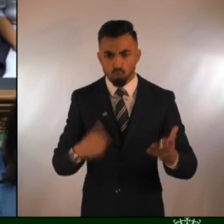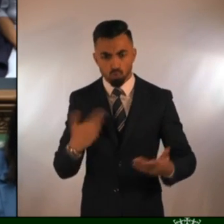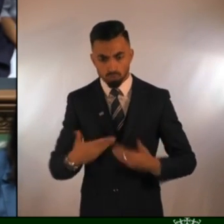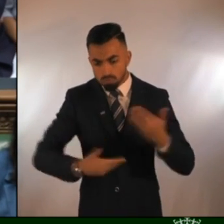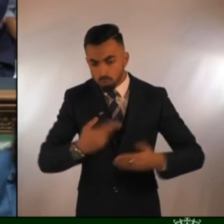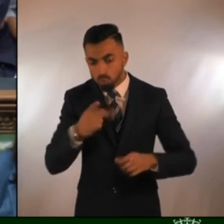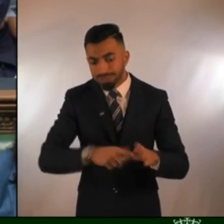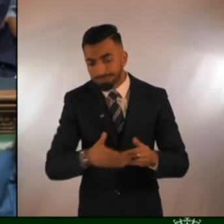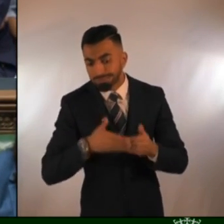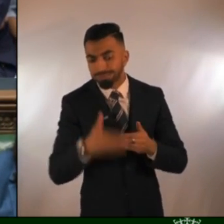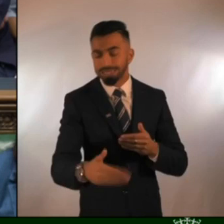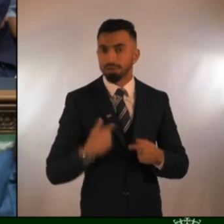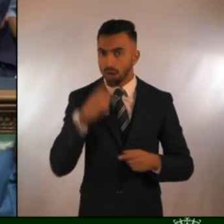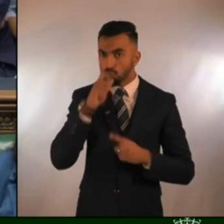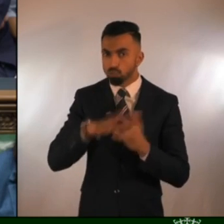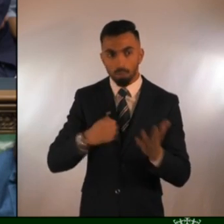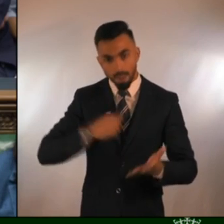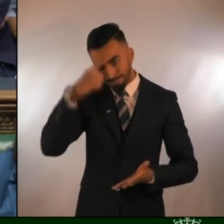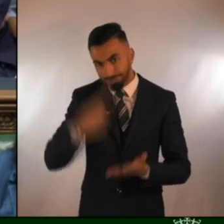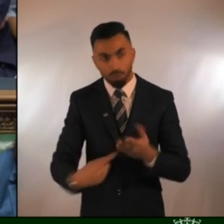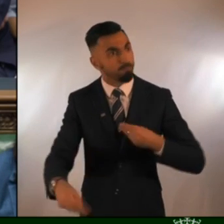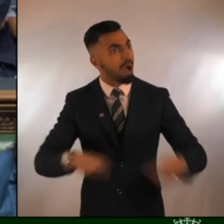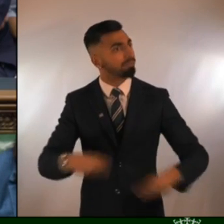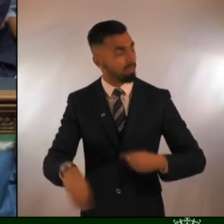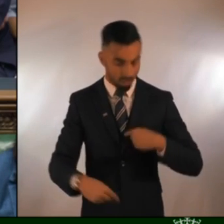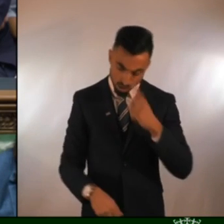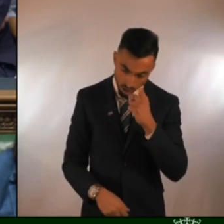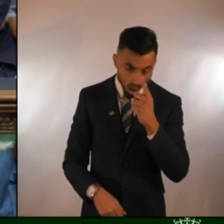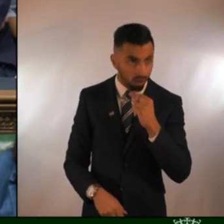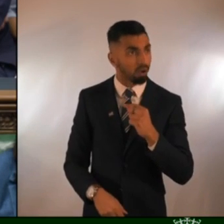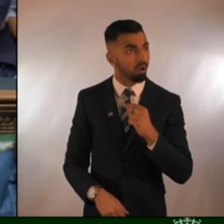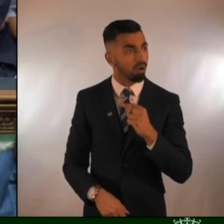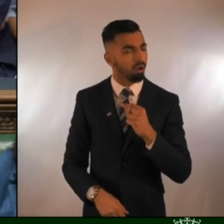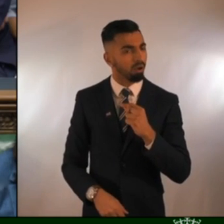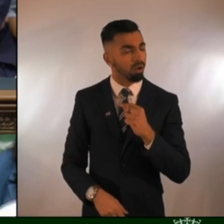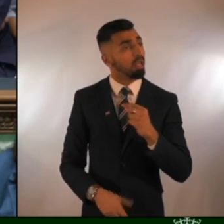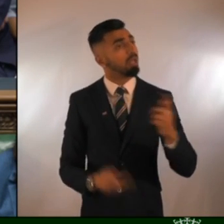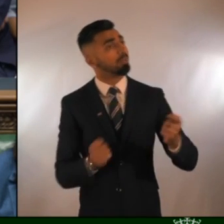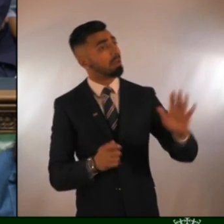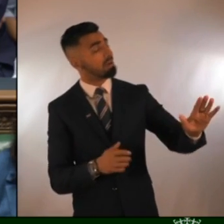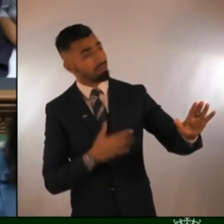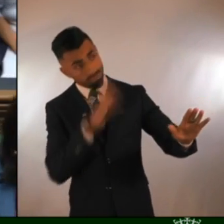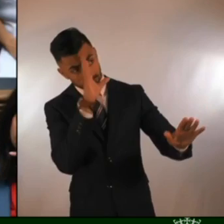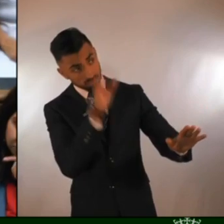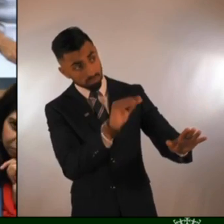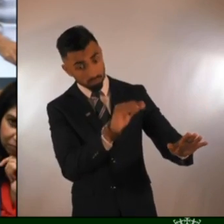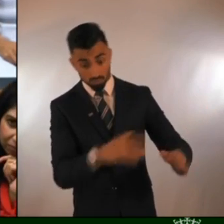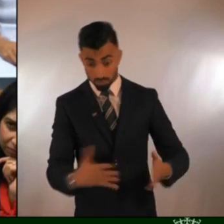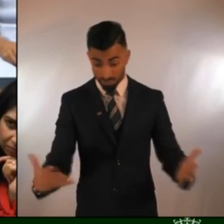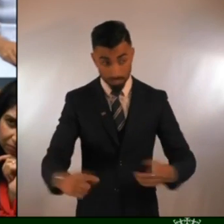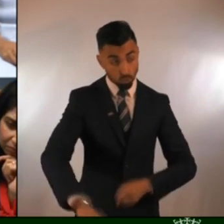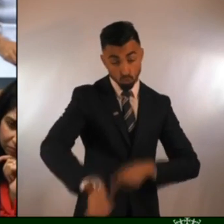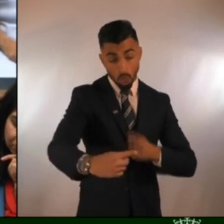next 2 years. Madam Deputy Speaker, as we enter a period of challenge, we start from a position of strength.